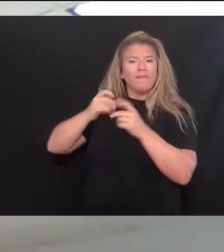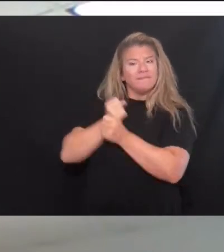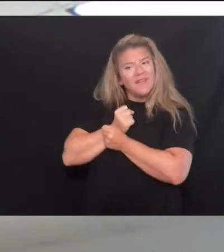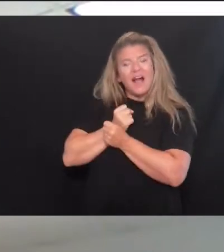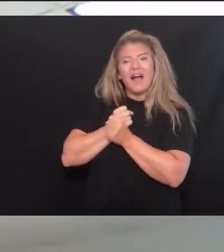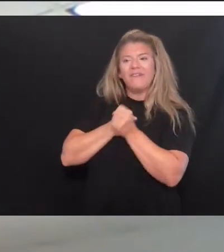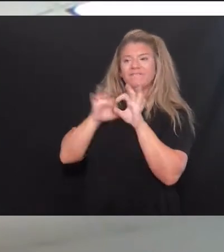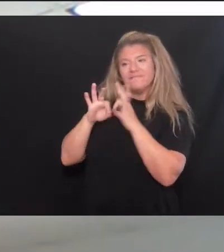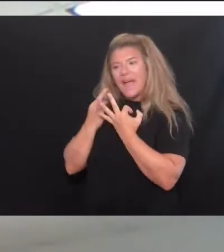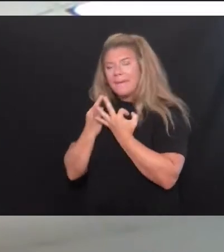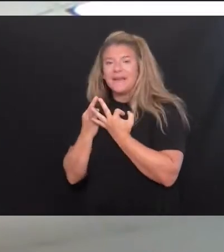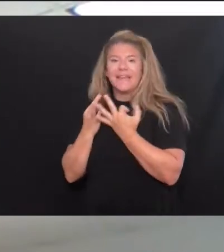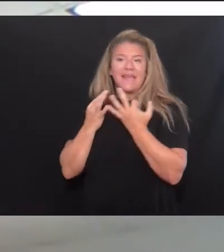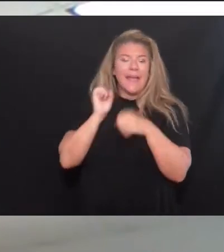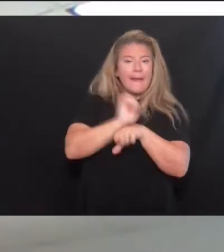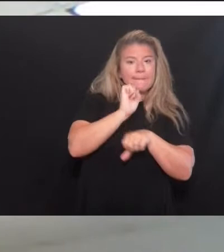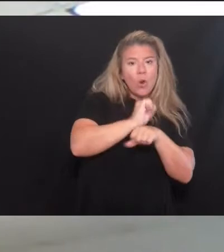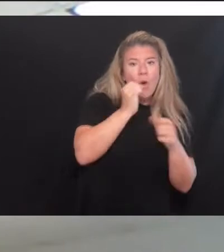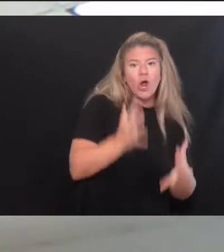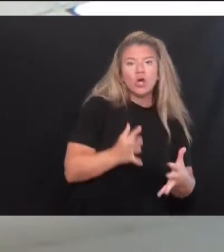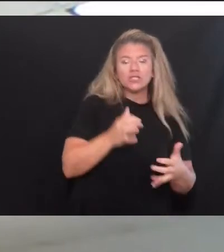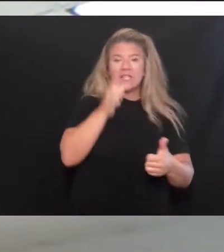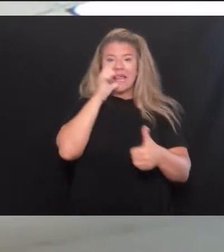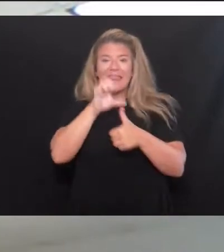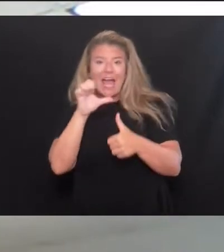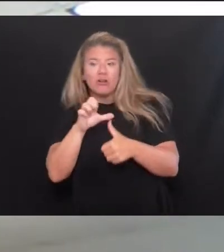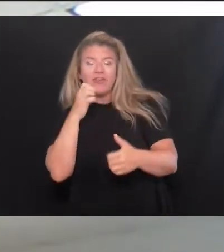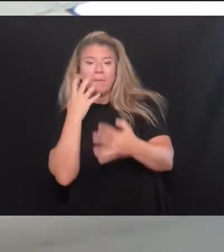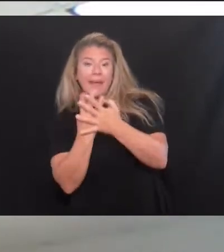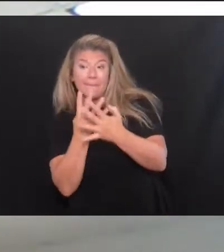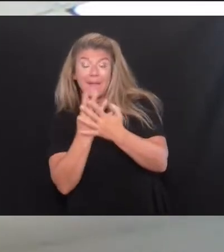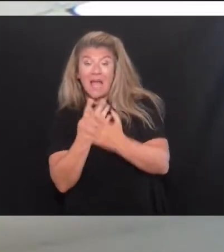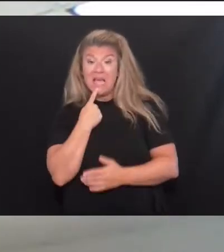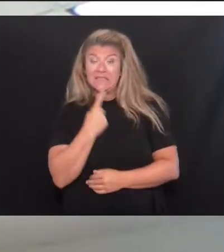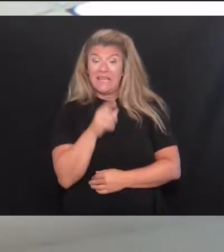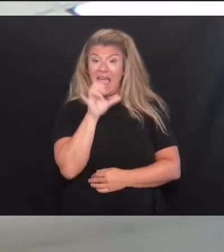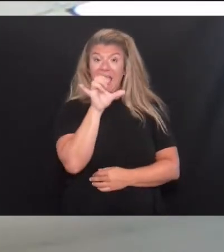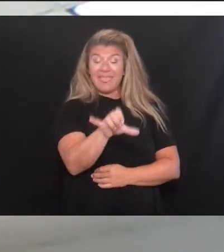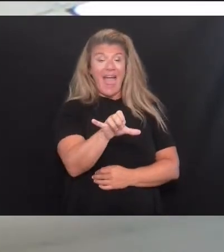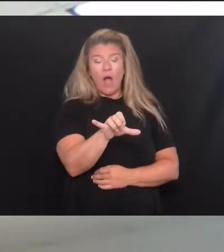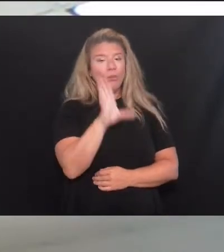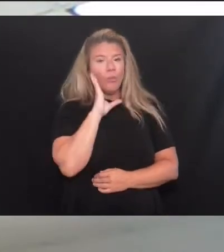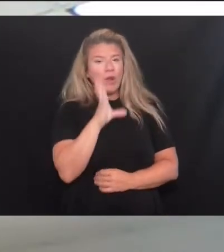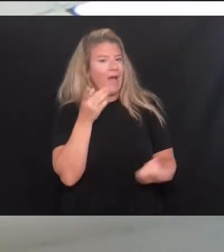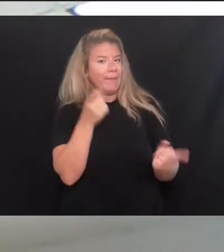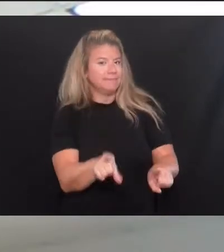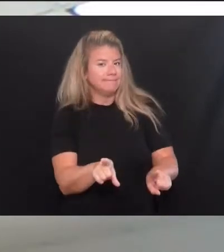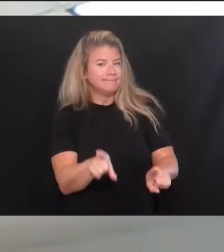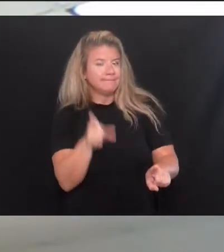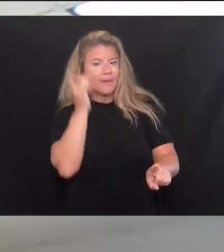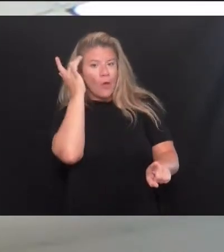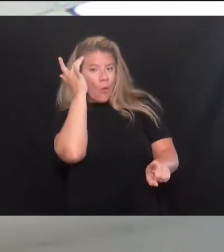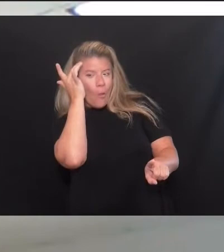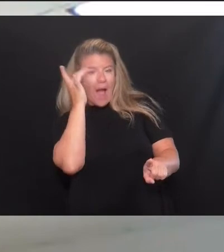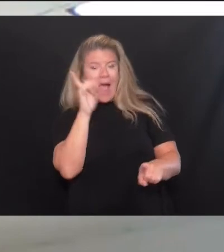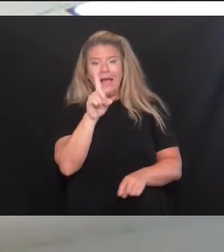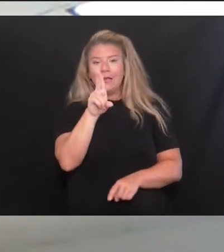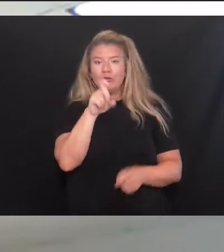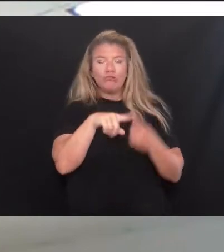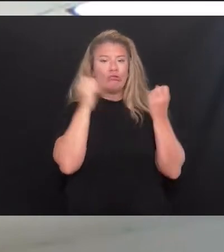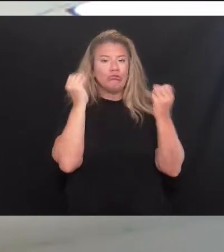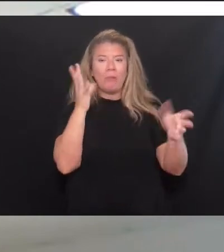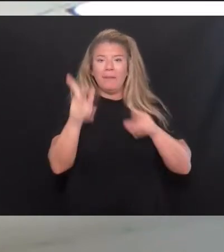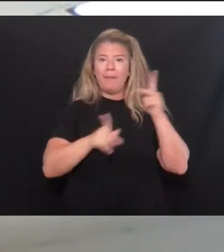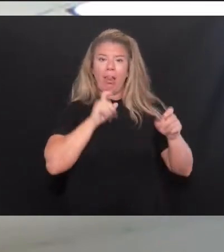and current employees, letters from inmates stating that this was bound to happen due to conditions of